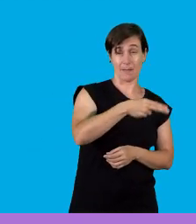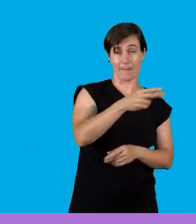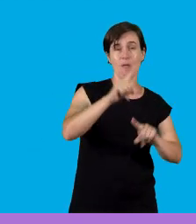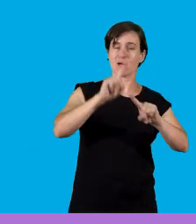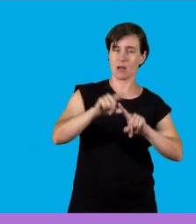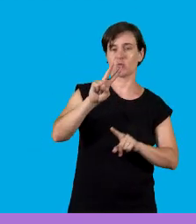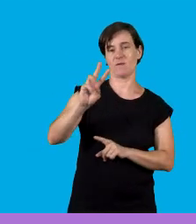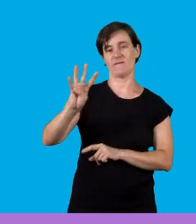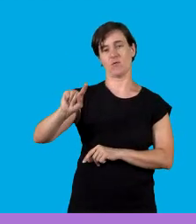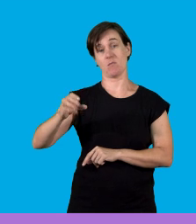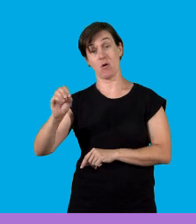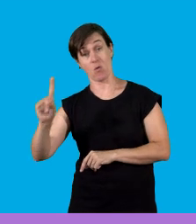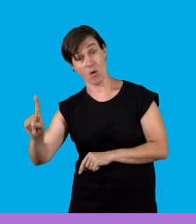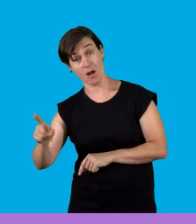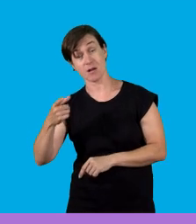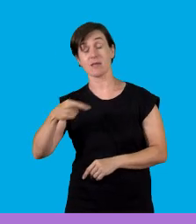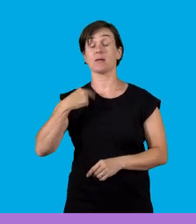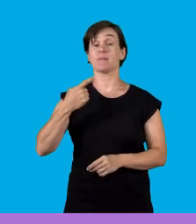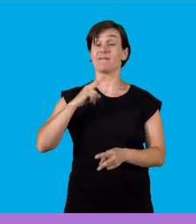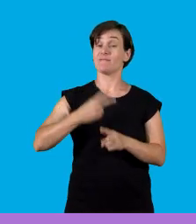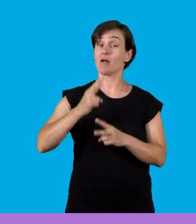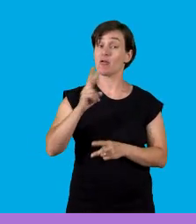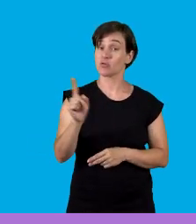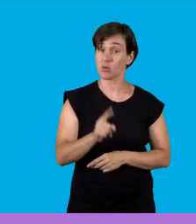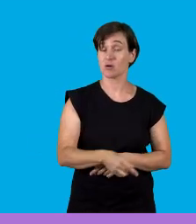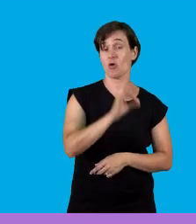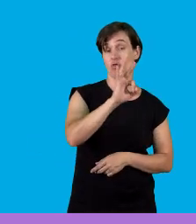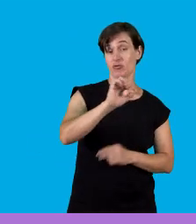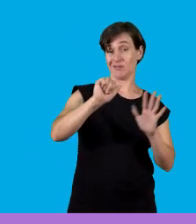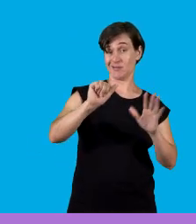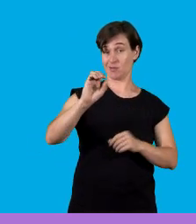of 24 Rand 1 cent, and I ended up with a price or cost of